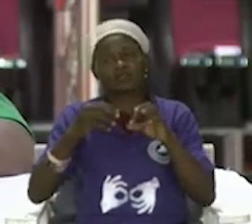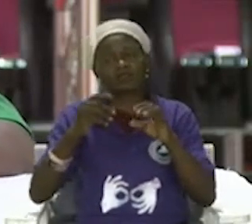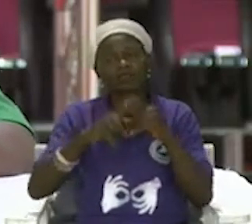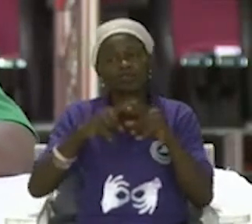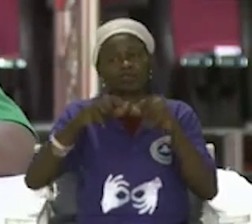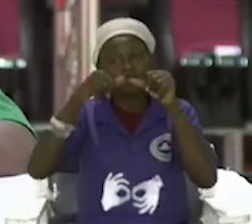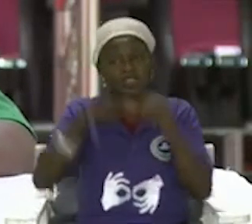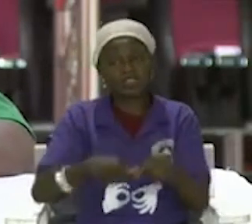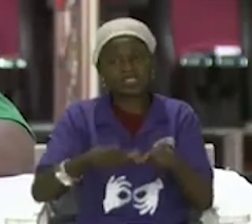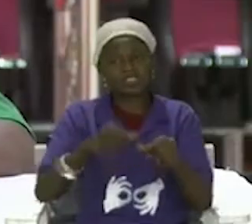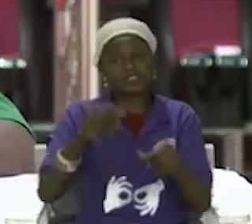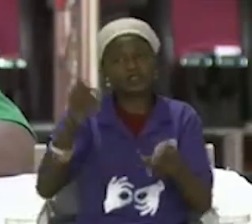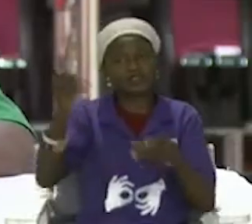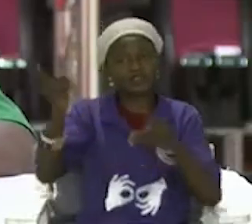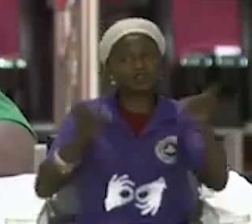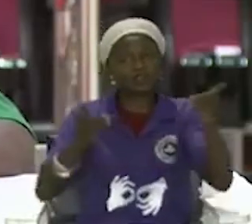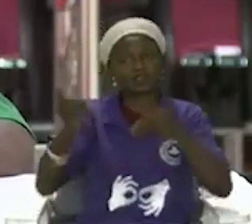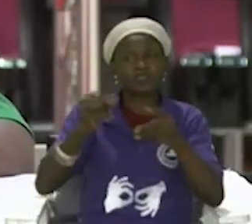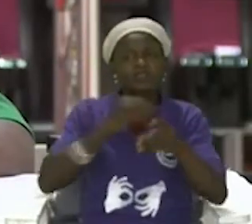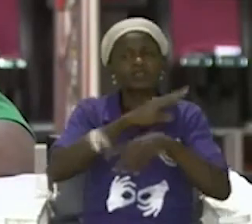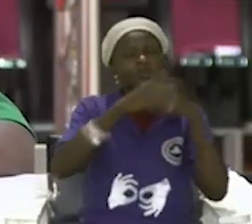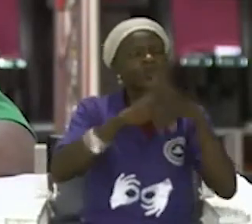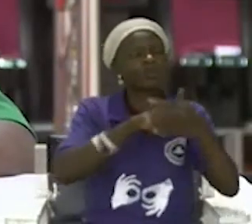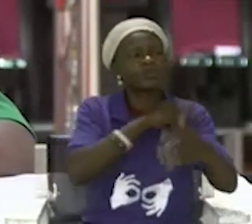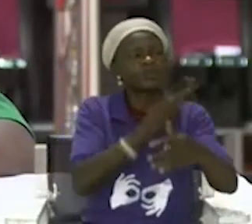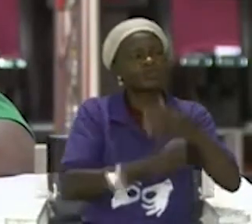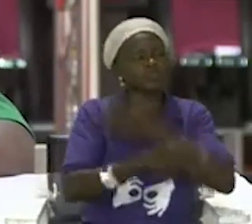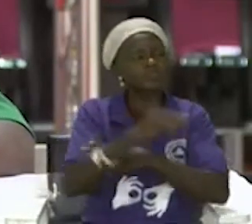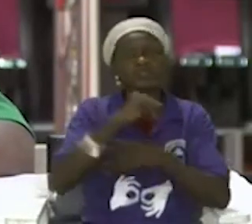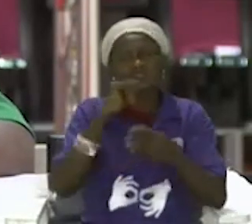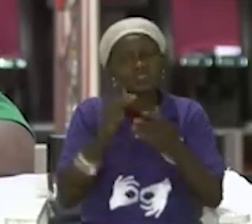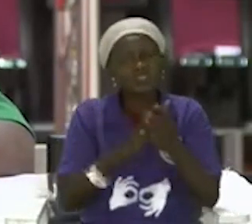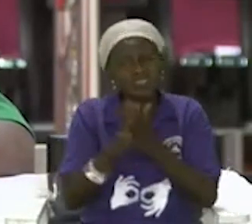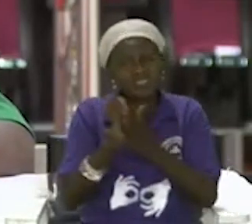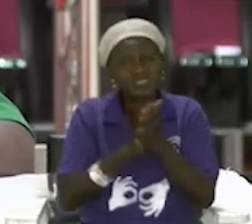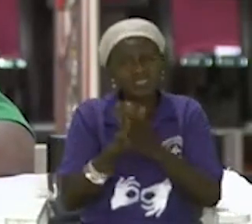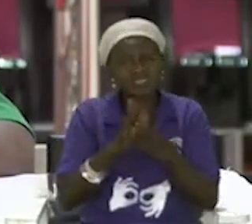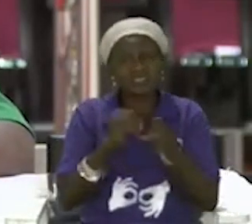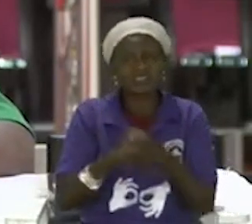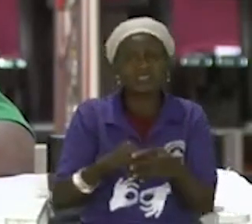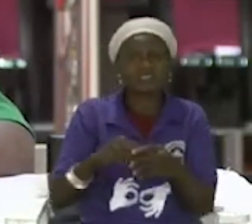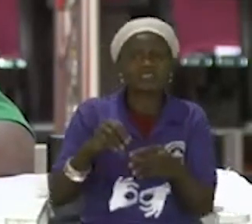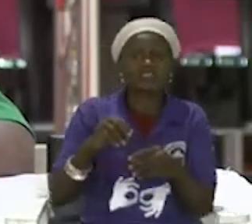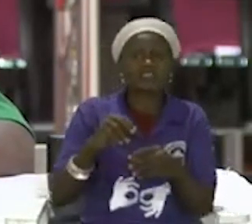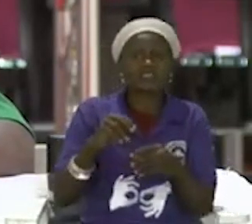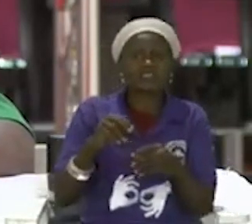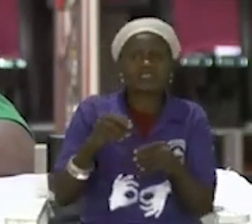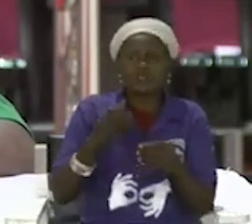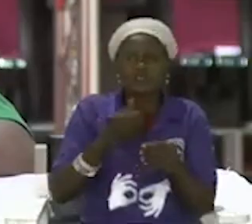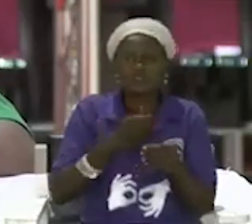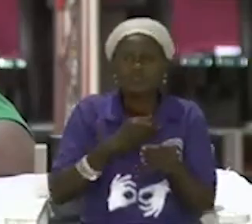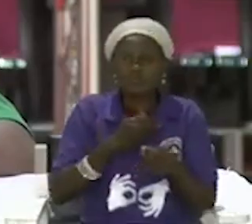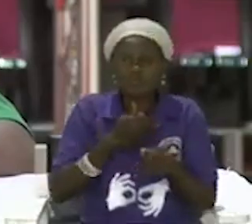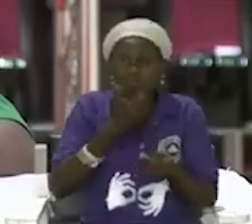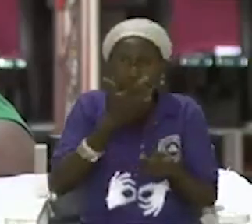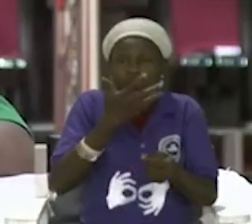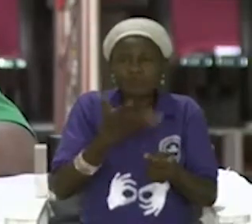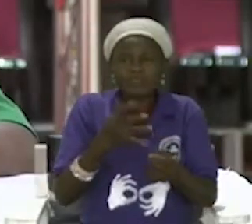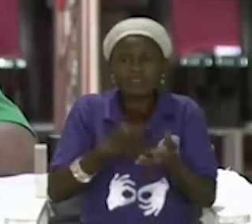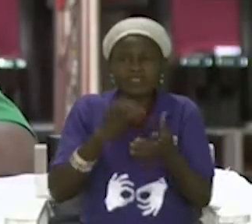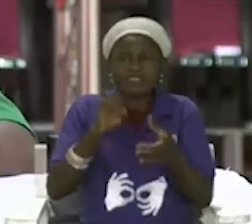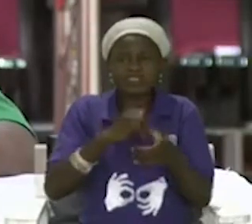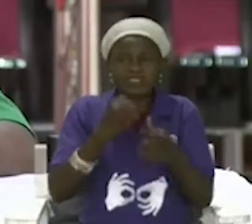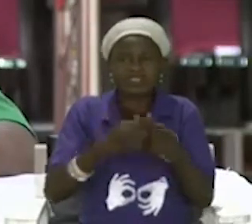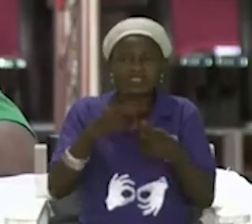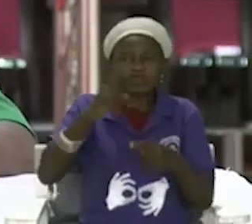The Almighty God is never interested in lukewarmness. It's either you are in or you